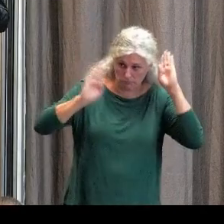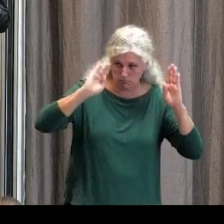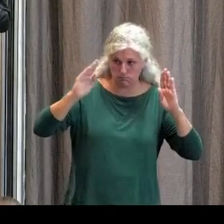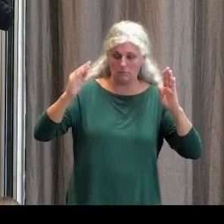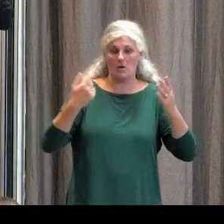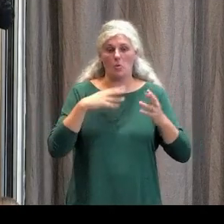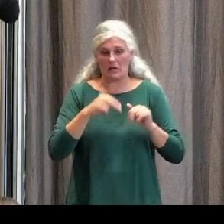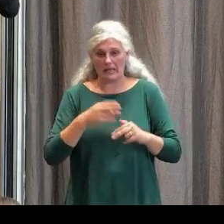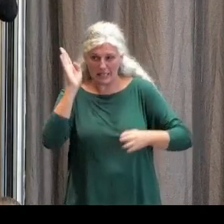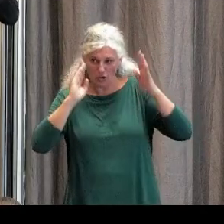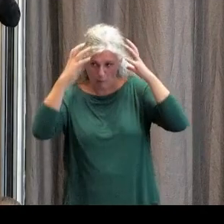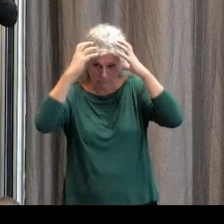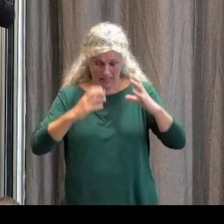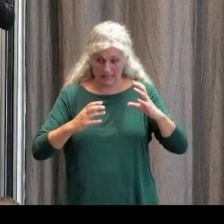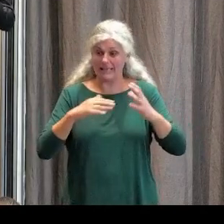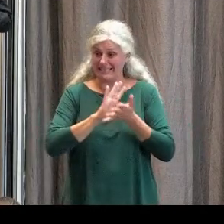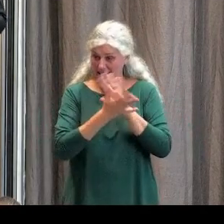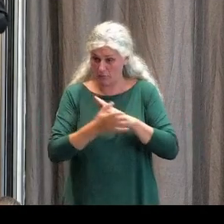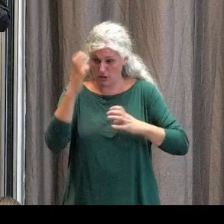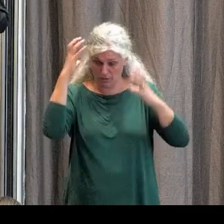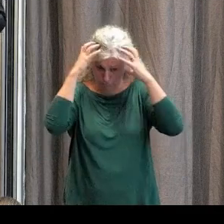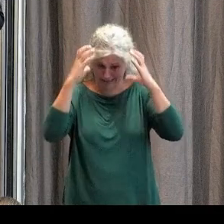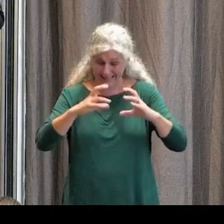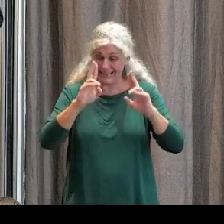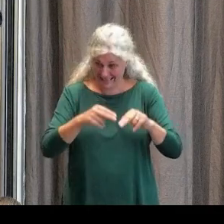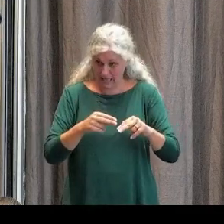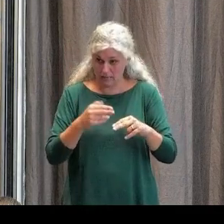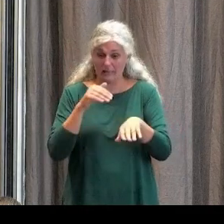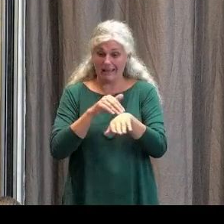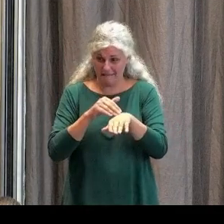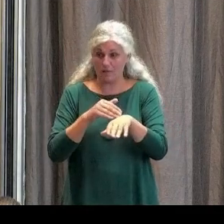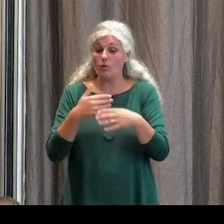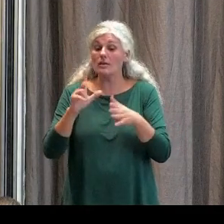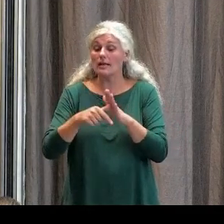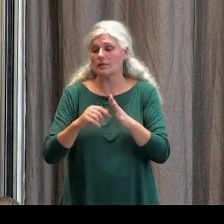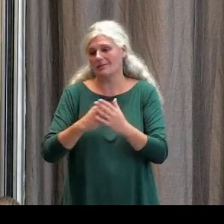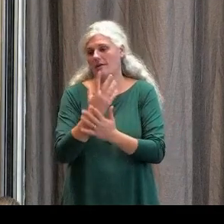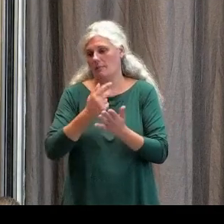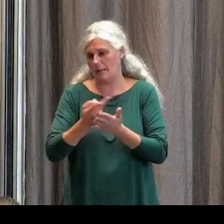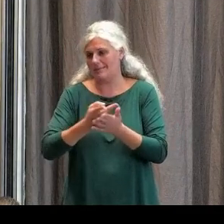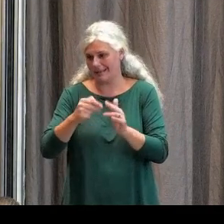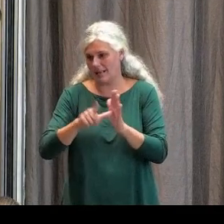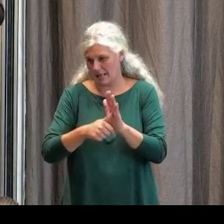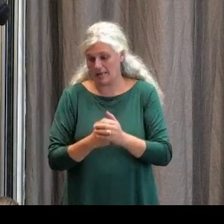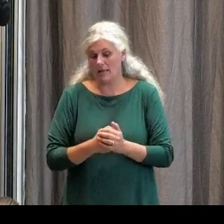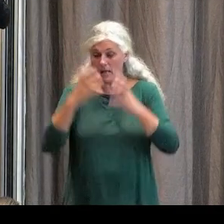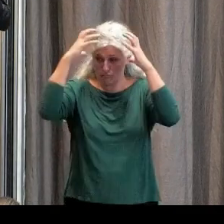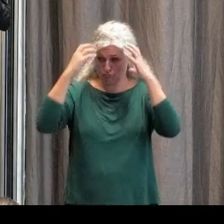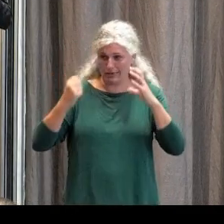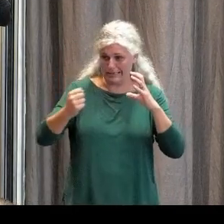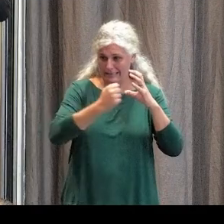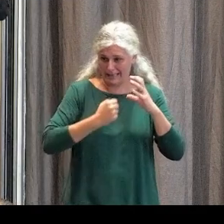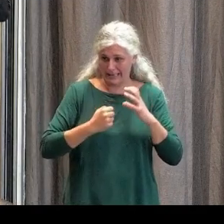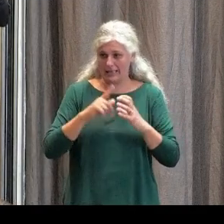get injuries to the brain. Anything that damages the brain can cause epilepsy to develop. This is a brain scan of somebody with temporal